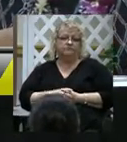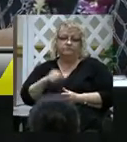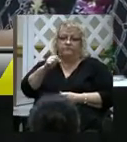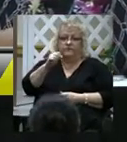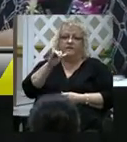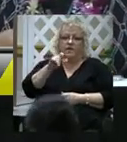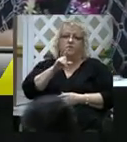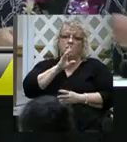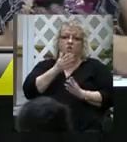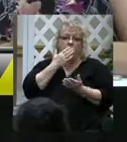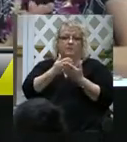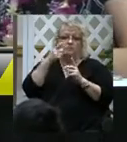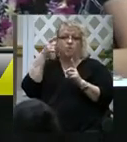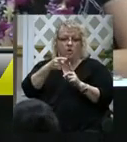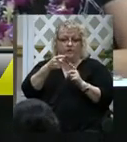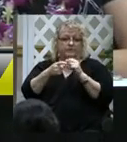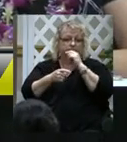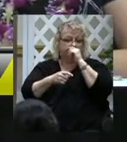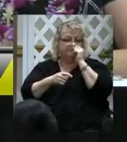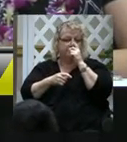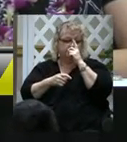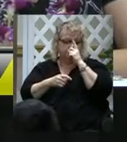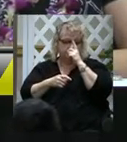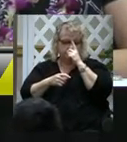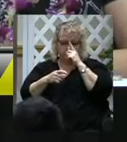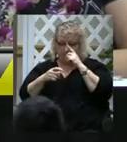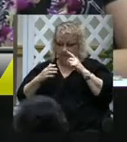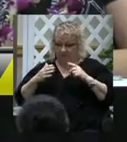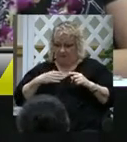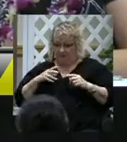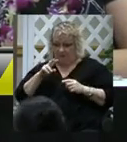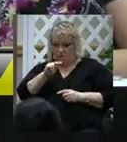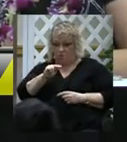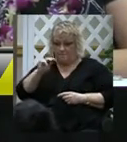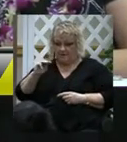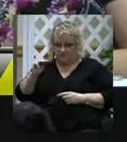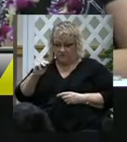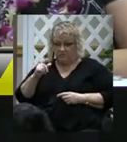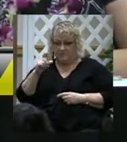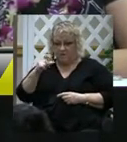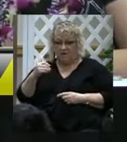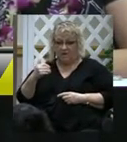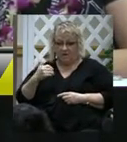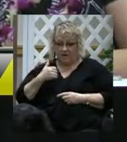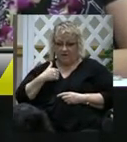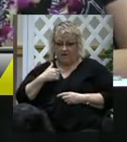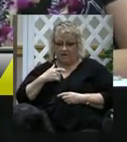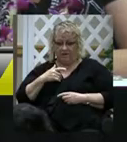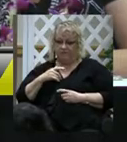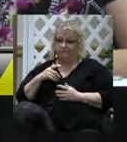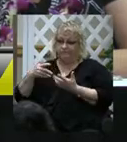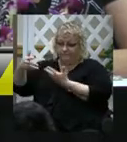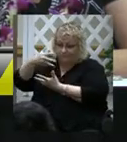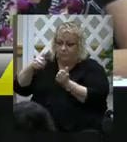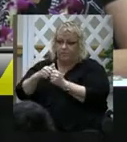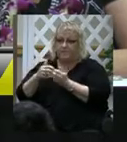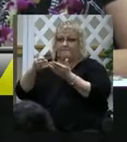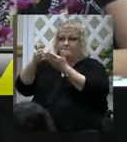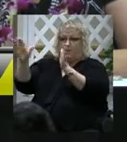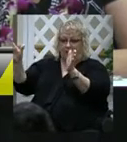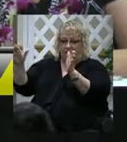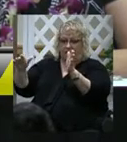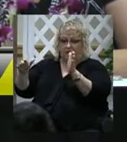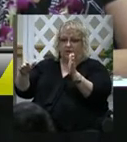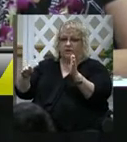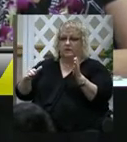that's a really good point. Like, in our case, they have to have contact with the public.